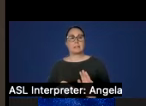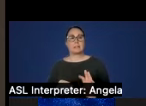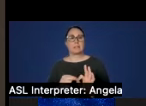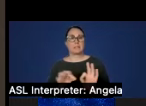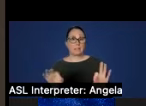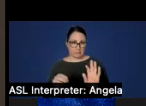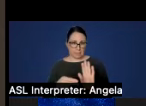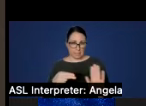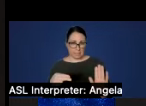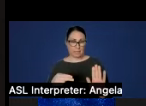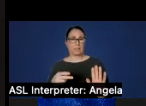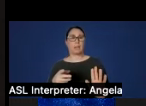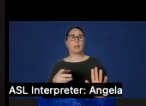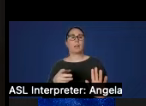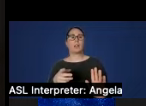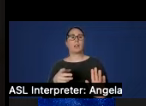to come back here for my people.